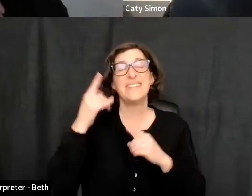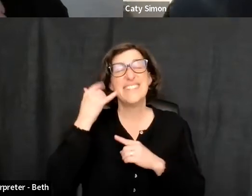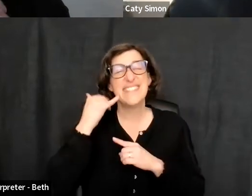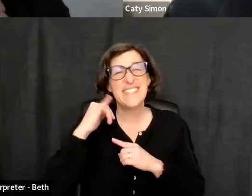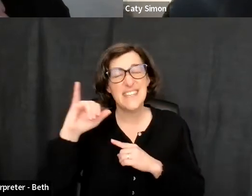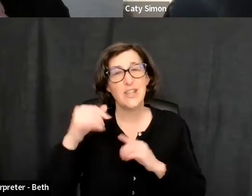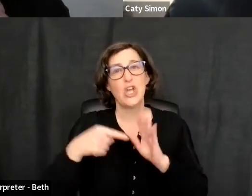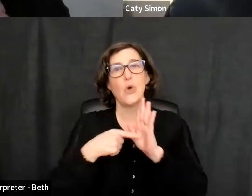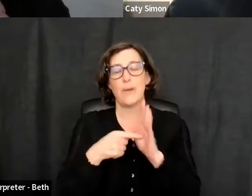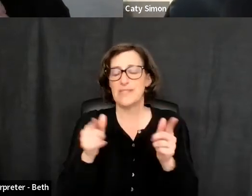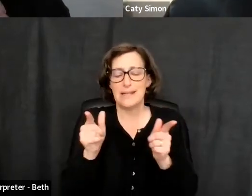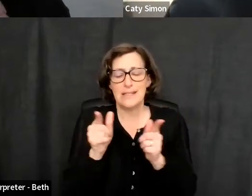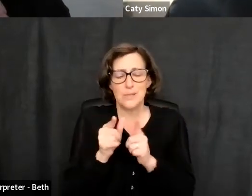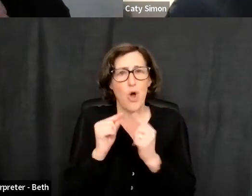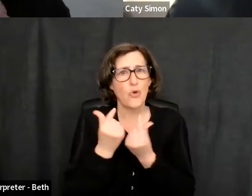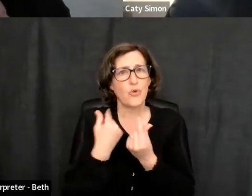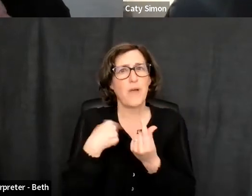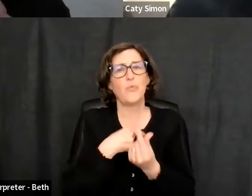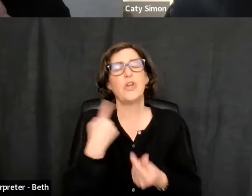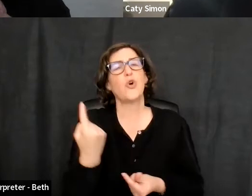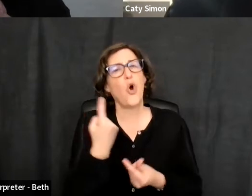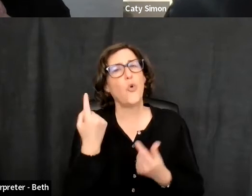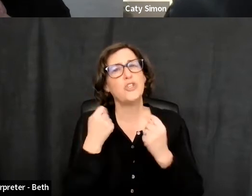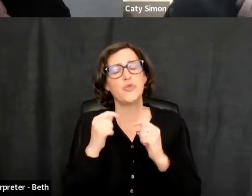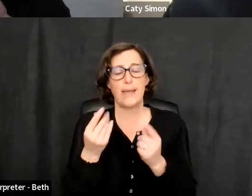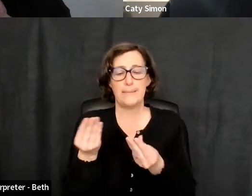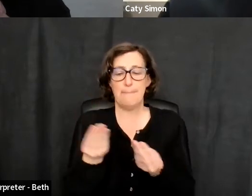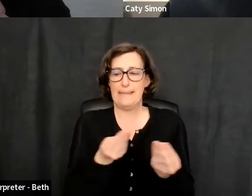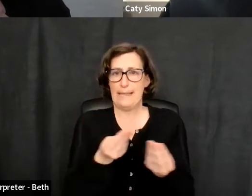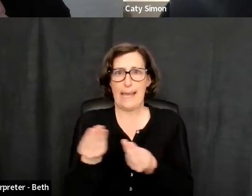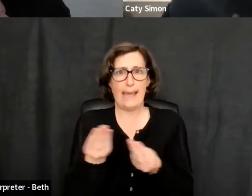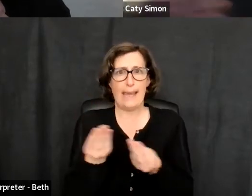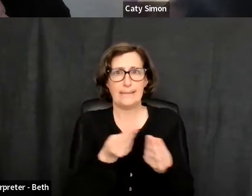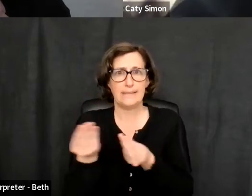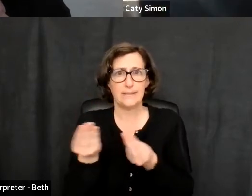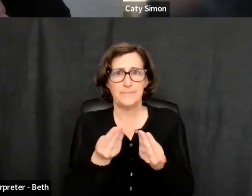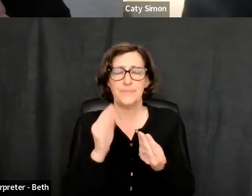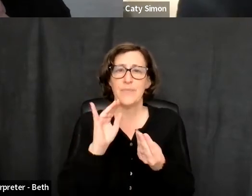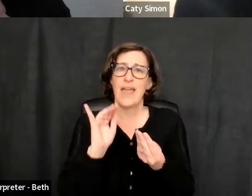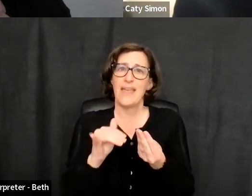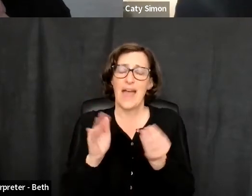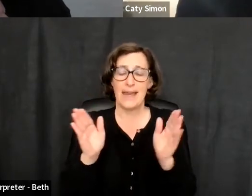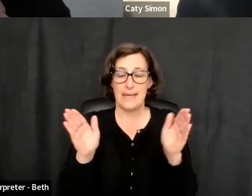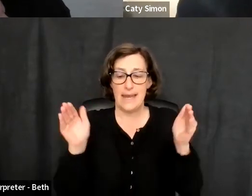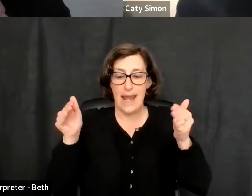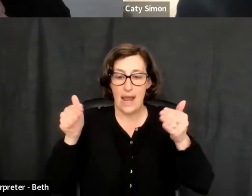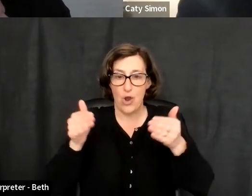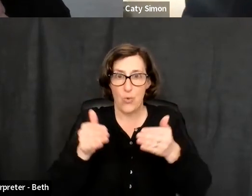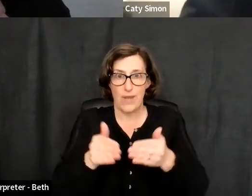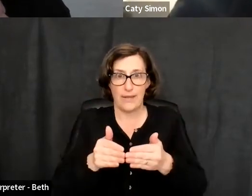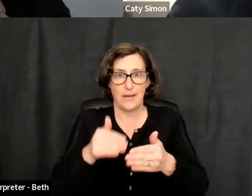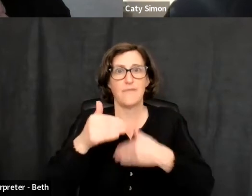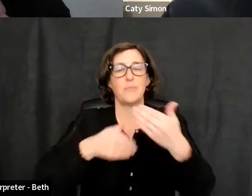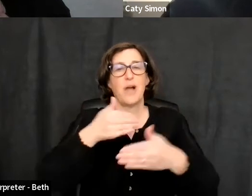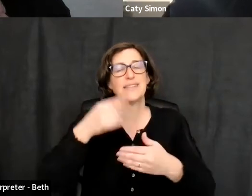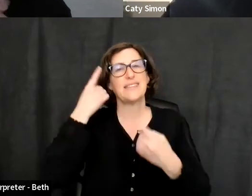represented a smaller group. And we're constantly trying to like mediate this sort of narrowing in our process and thinking